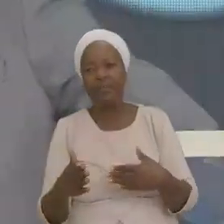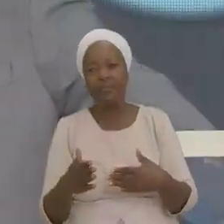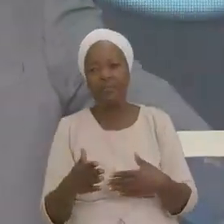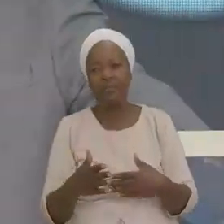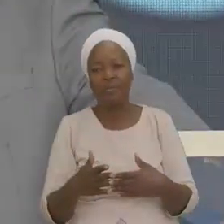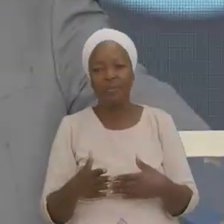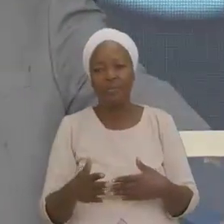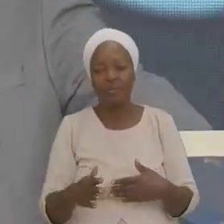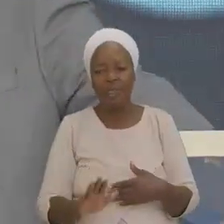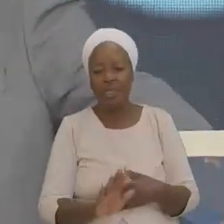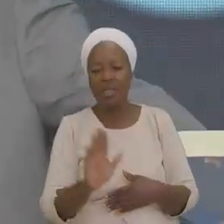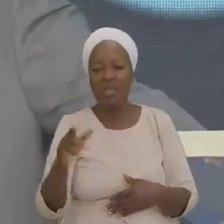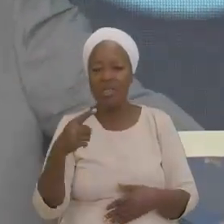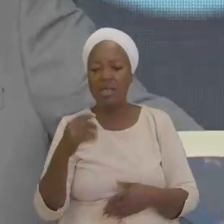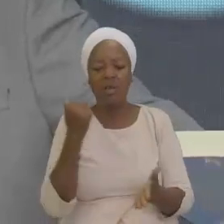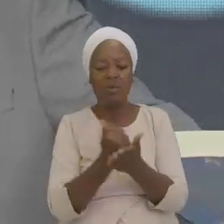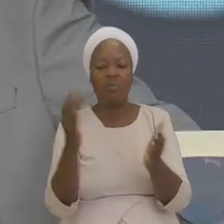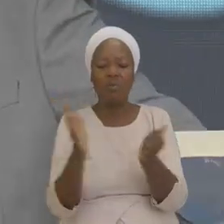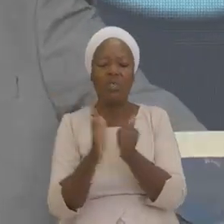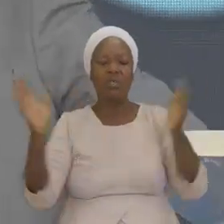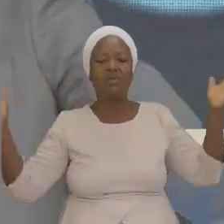they said, crucify him.